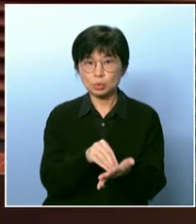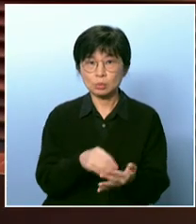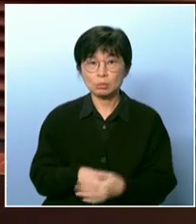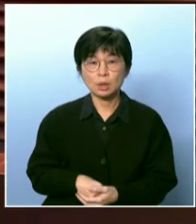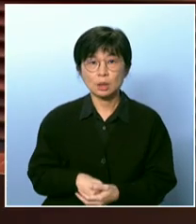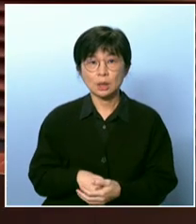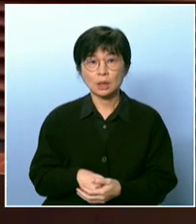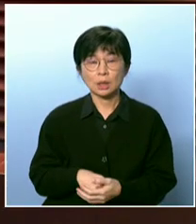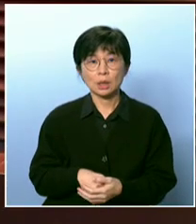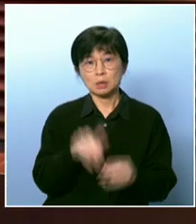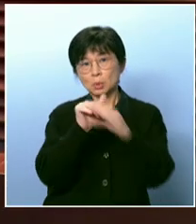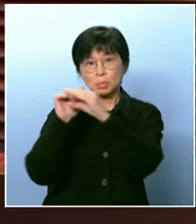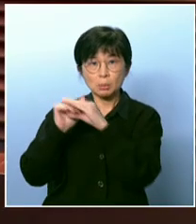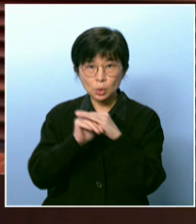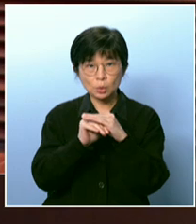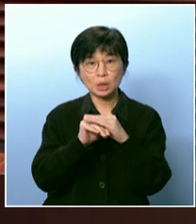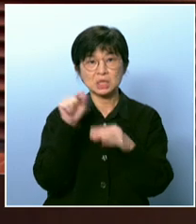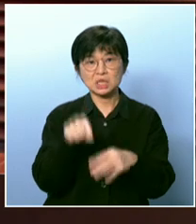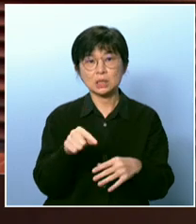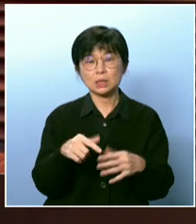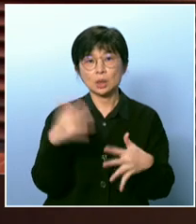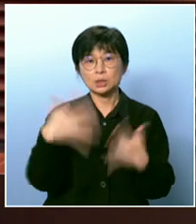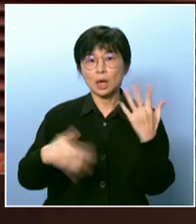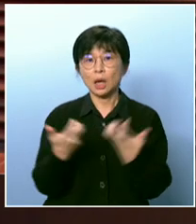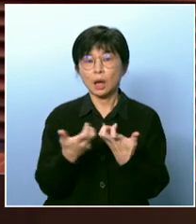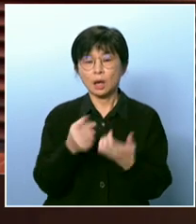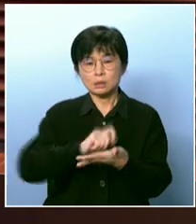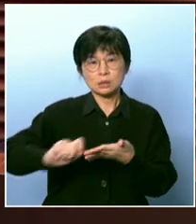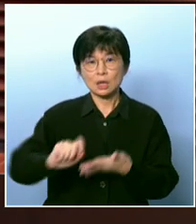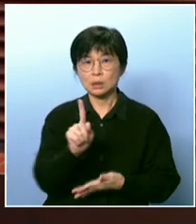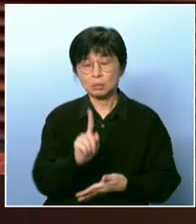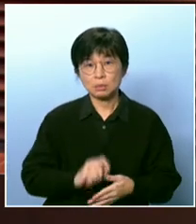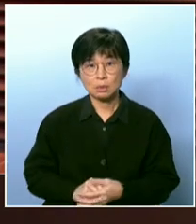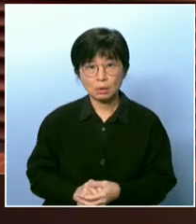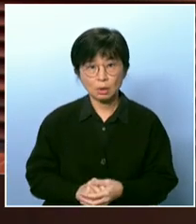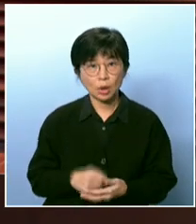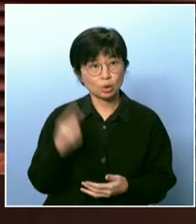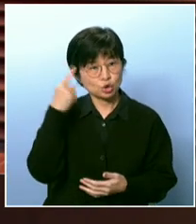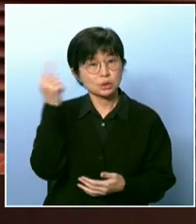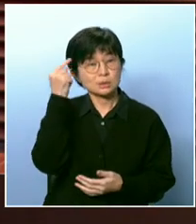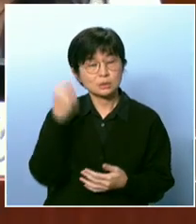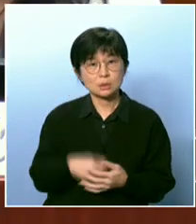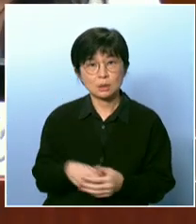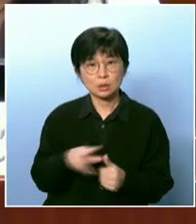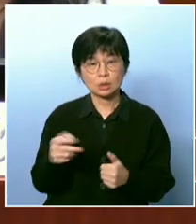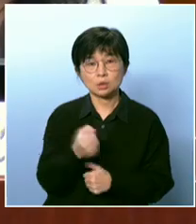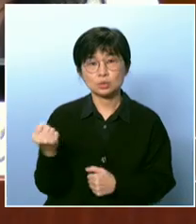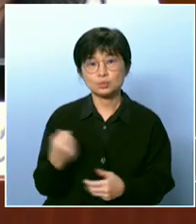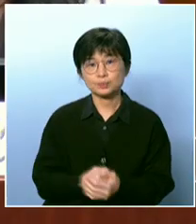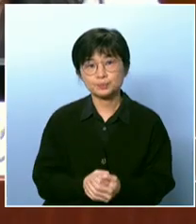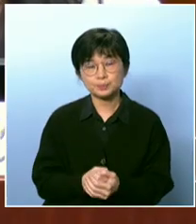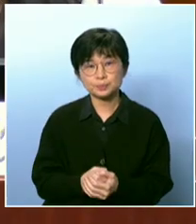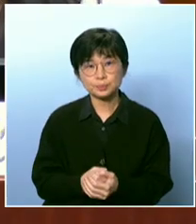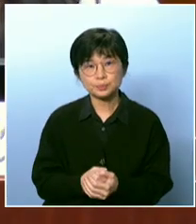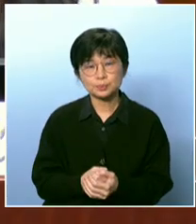because this is going to be finalized 5.5 years later at least. So I want to ask, when you